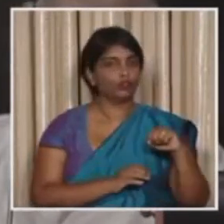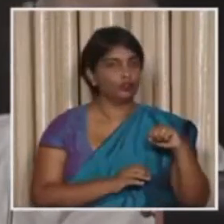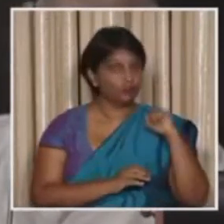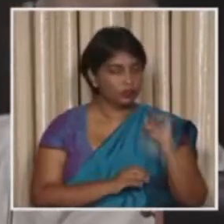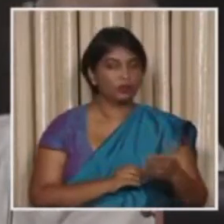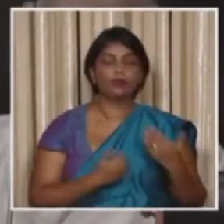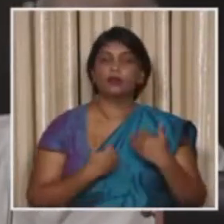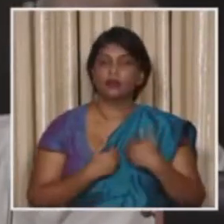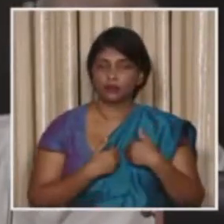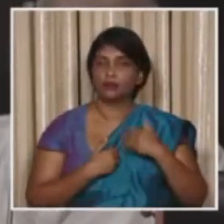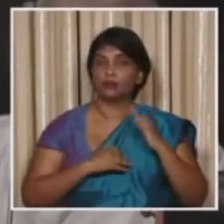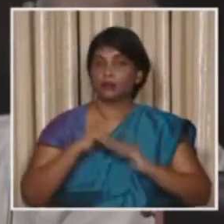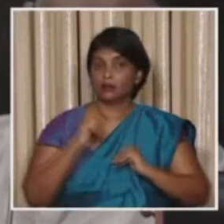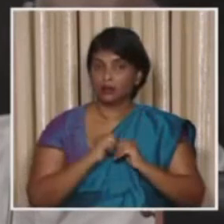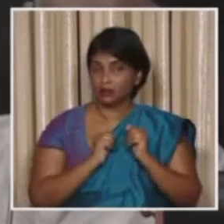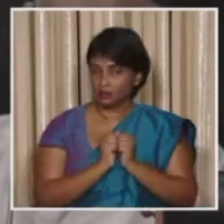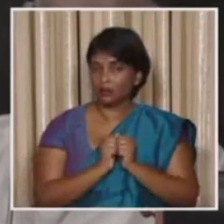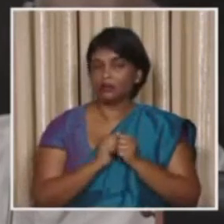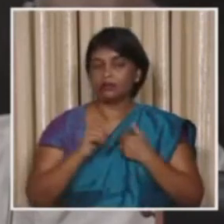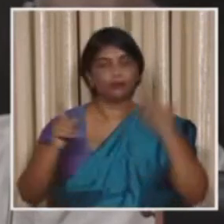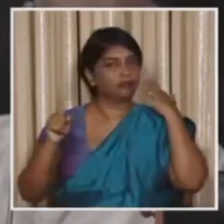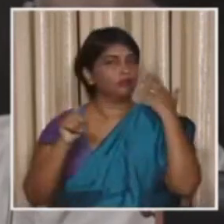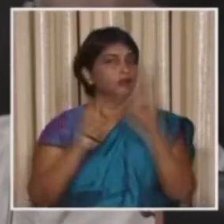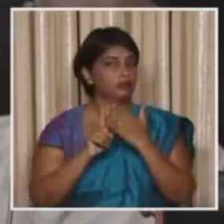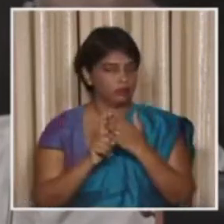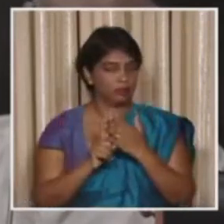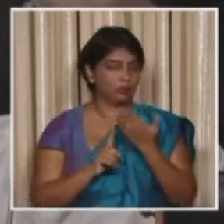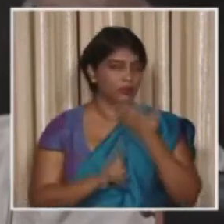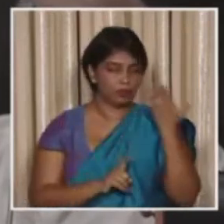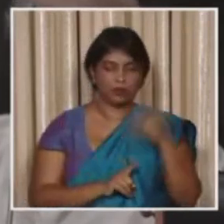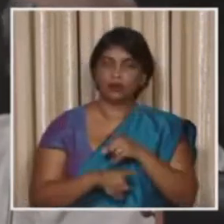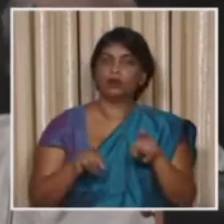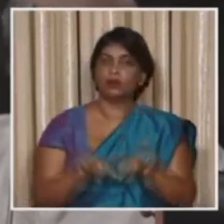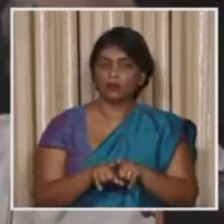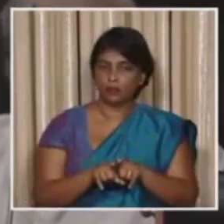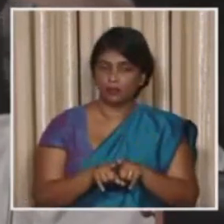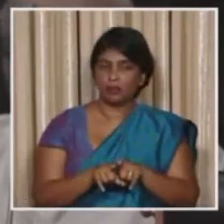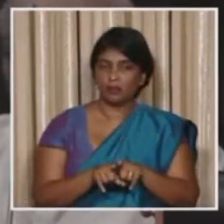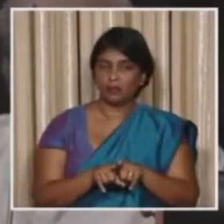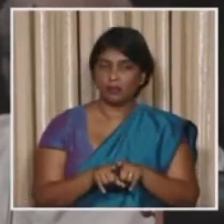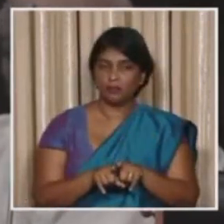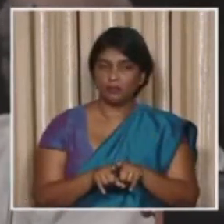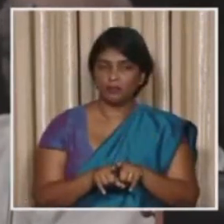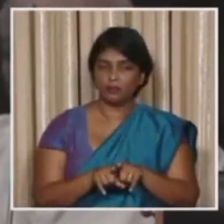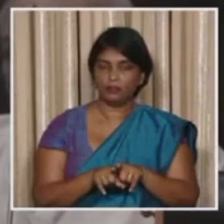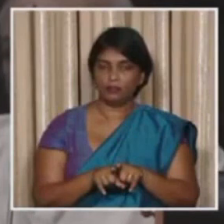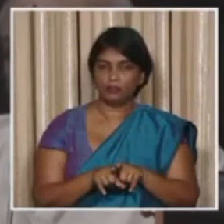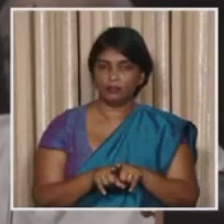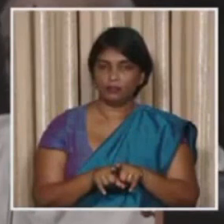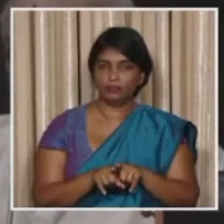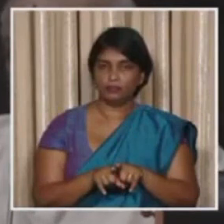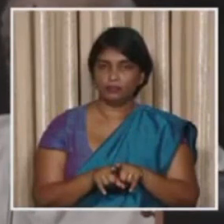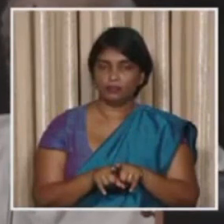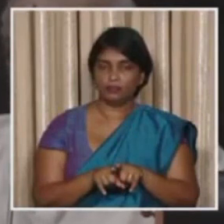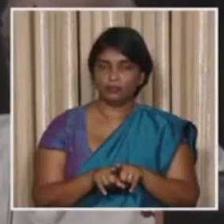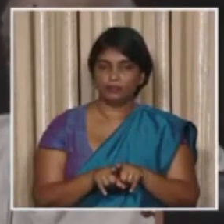the Minister of Irrigation, other by the Minister of Water Supply, to look at the development of water supplies